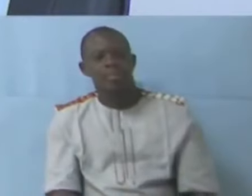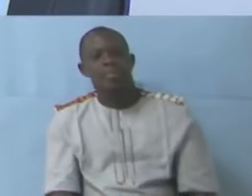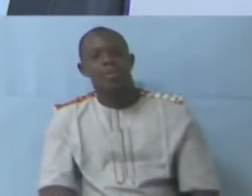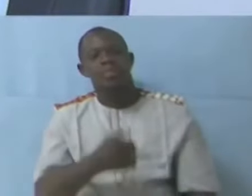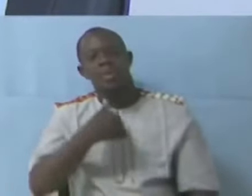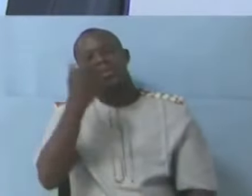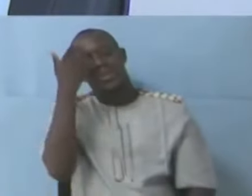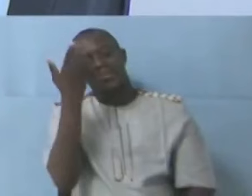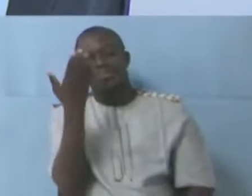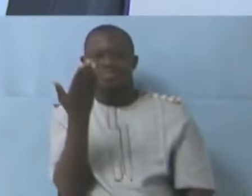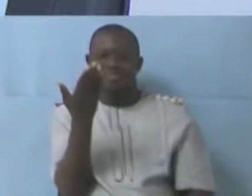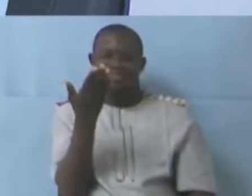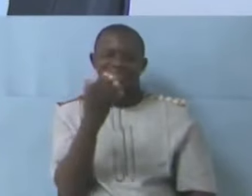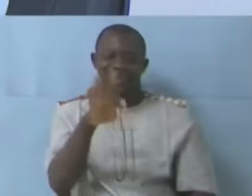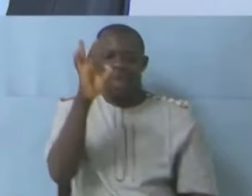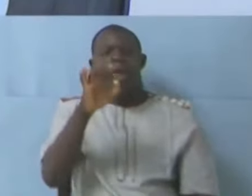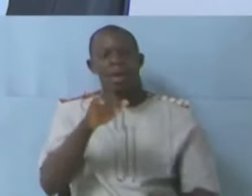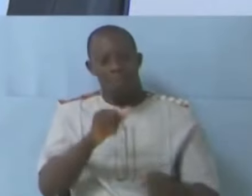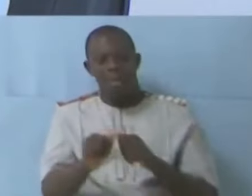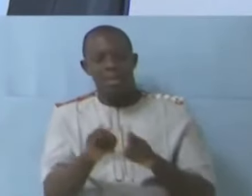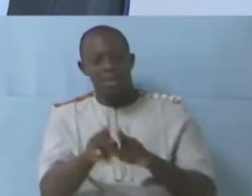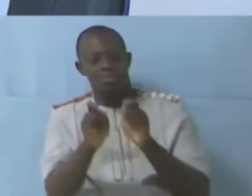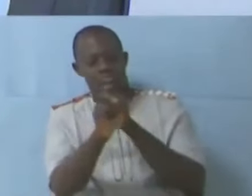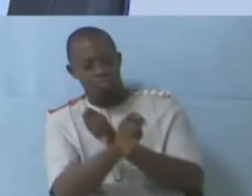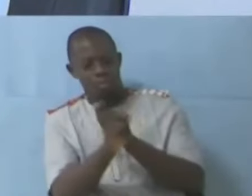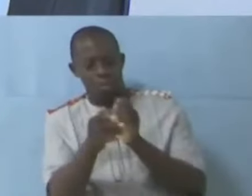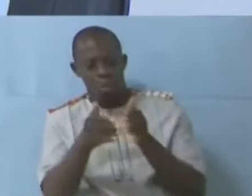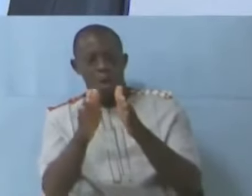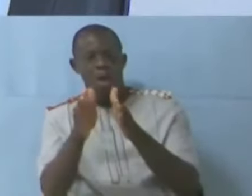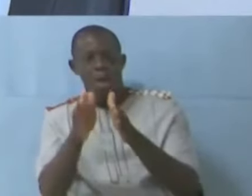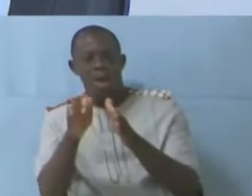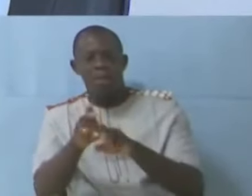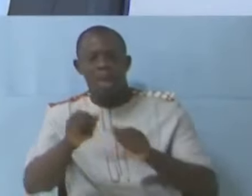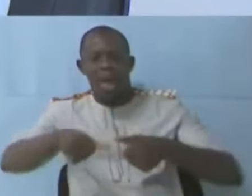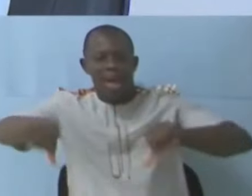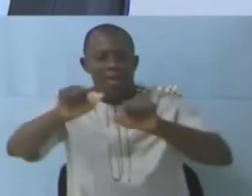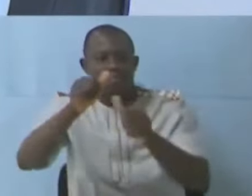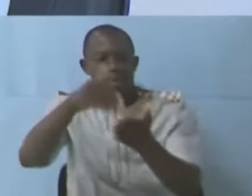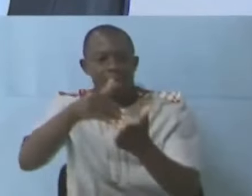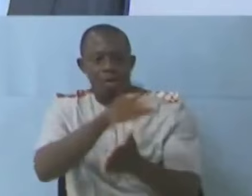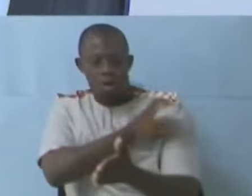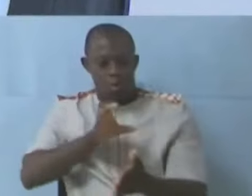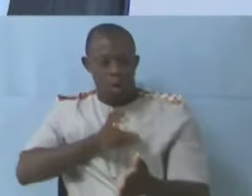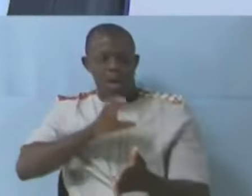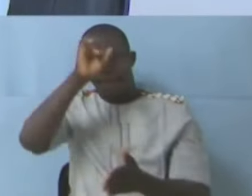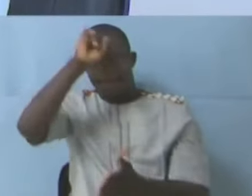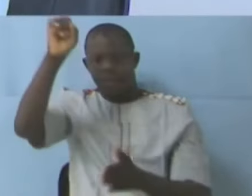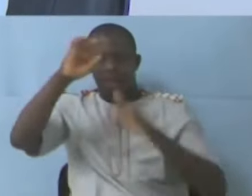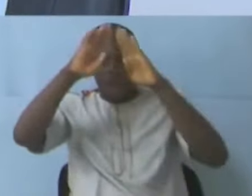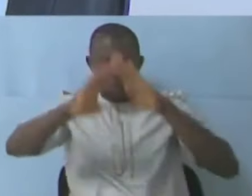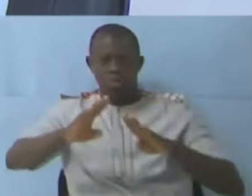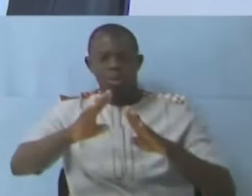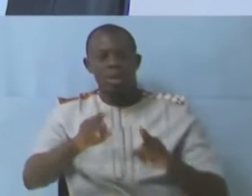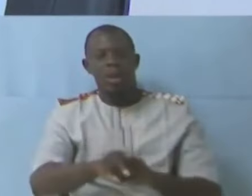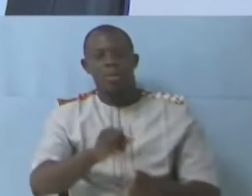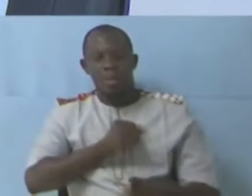decide na okay bayal mak wiré ne le ma dem towards Kerry president bi. Then I decided to go around near the president's house.